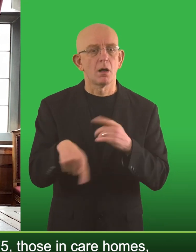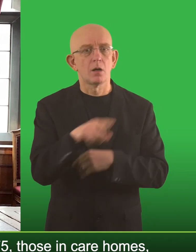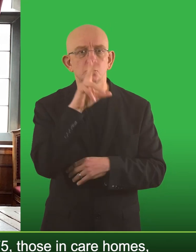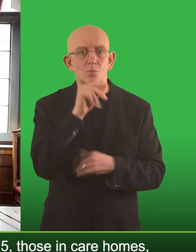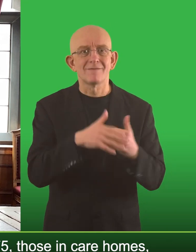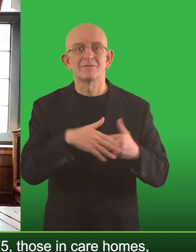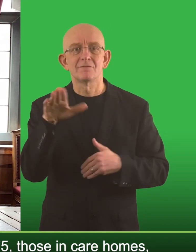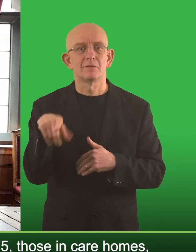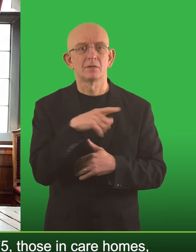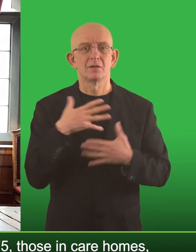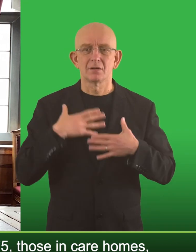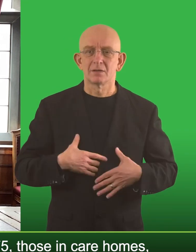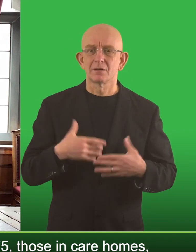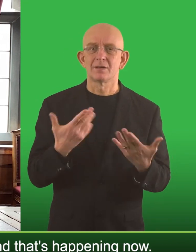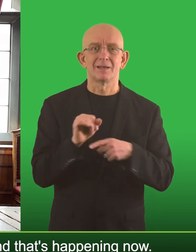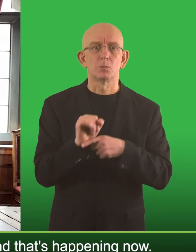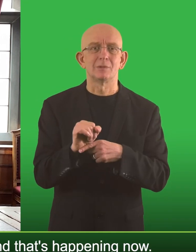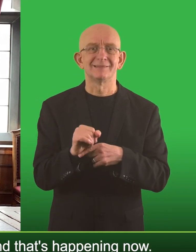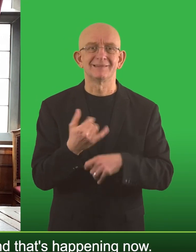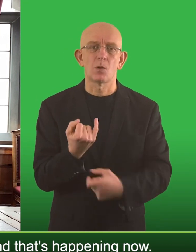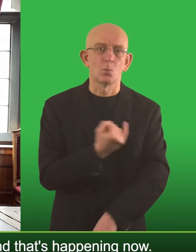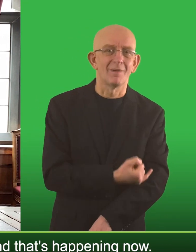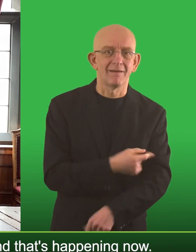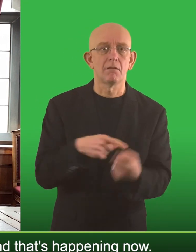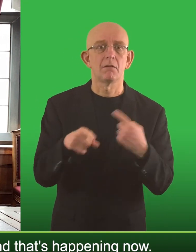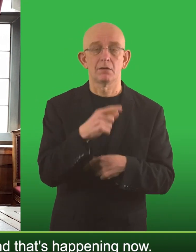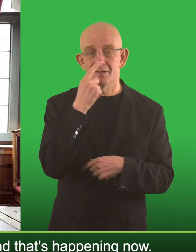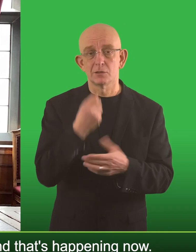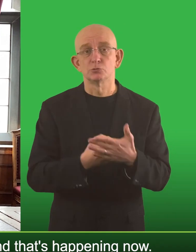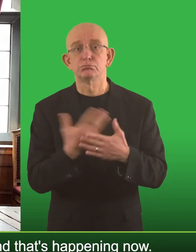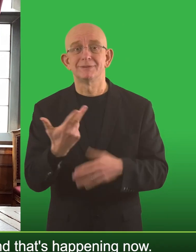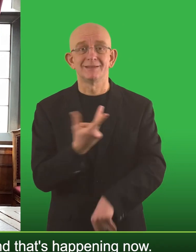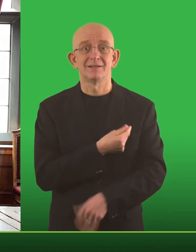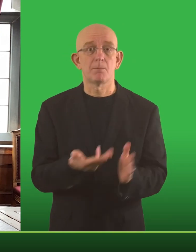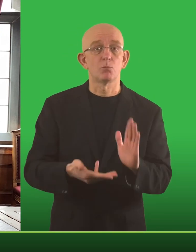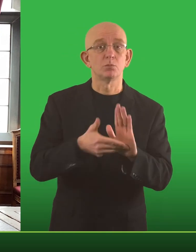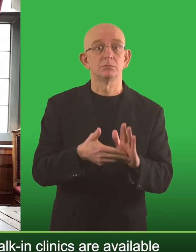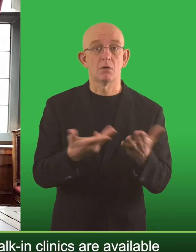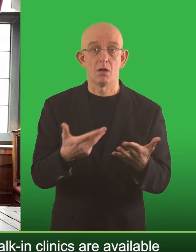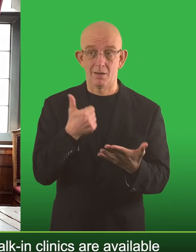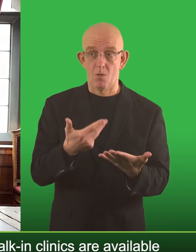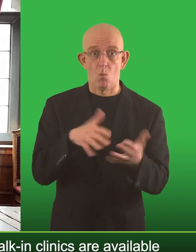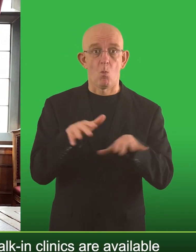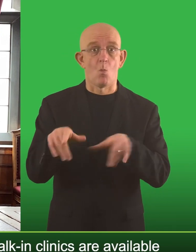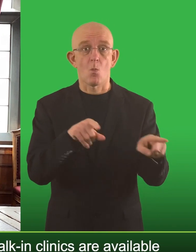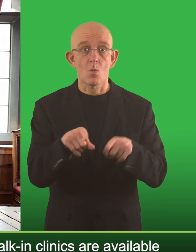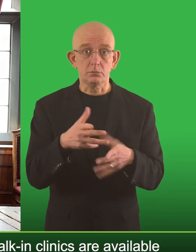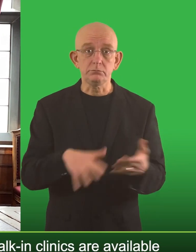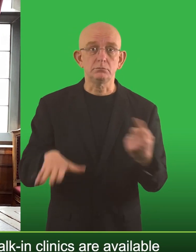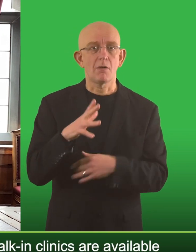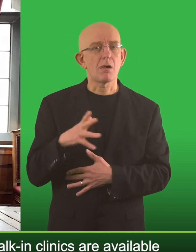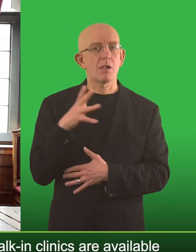people 12 or more, to age 12 or more with a weakened immune system, are being offered the spring booster, and that's happening now. So it's being offered as a